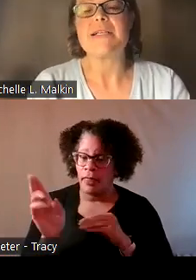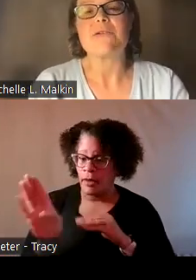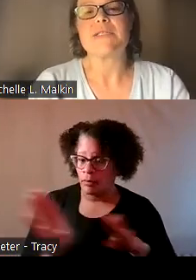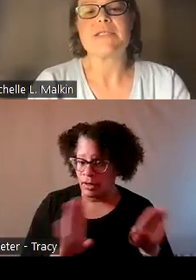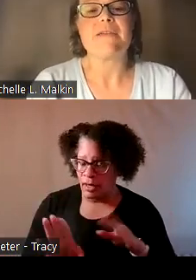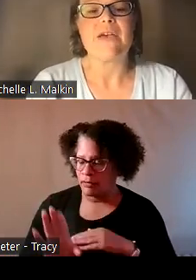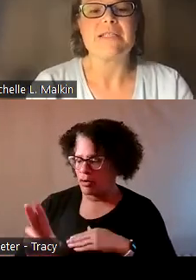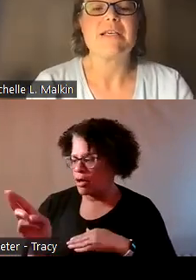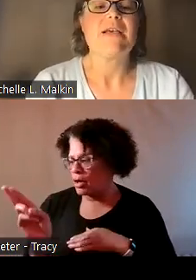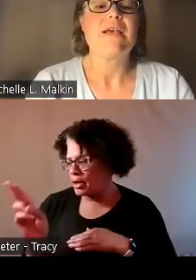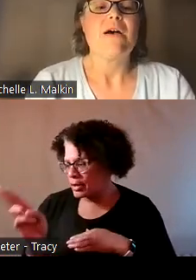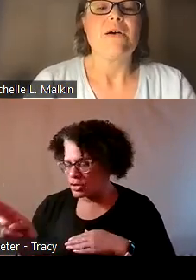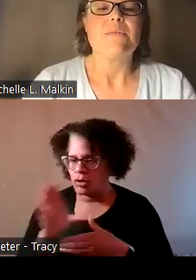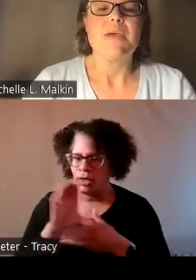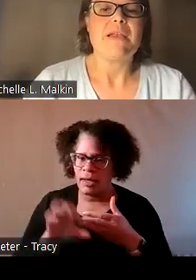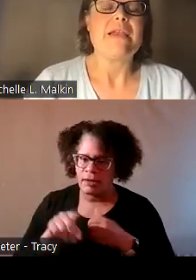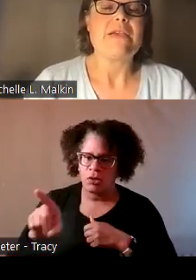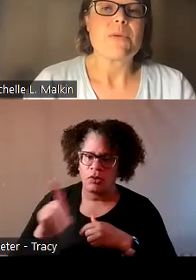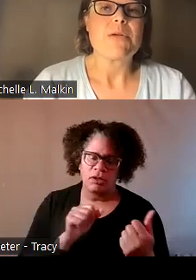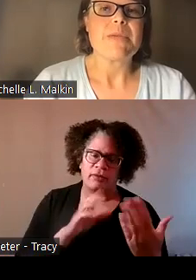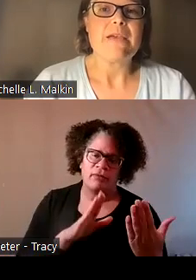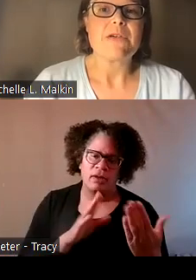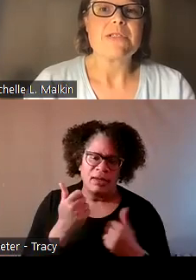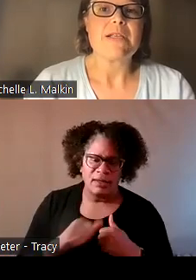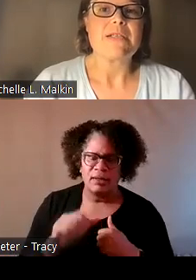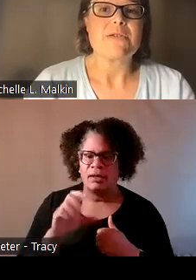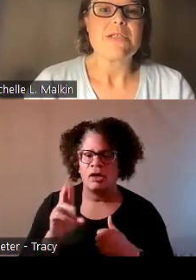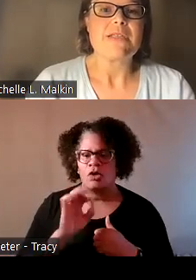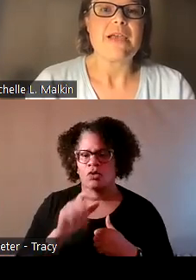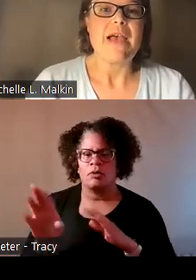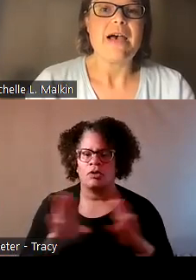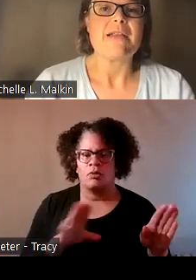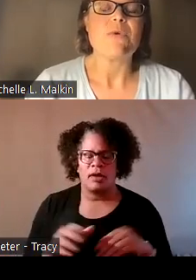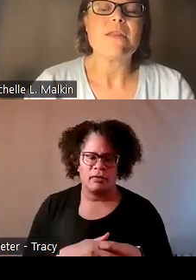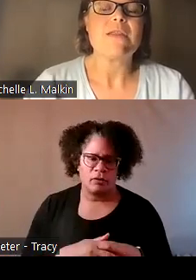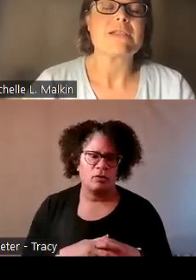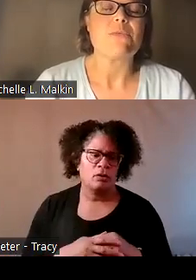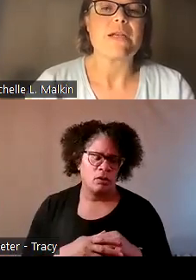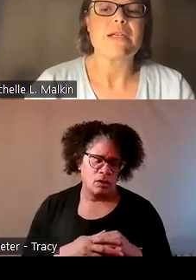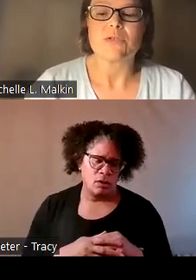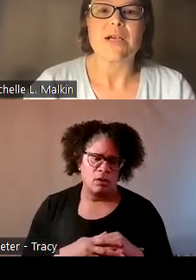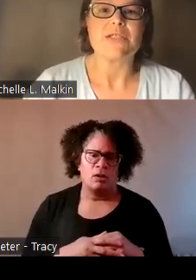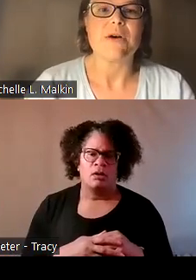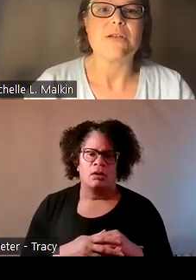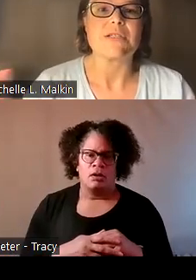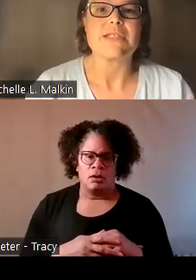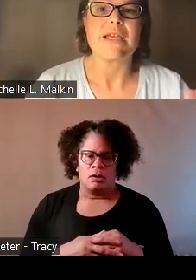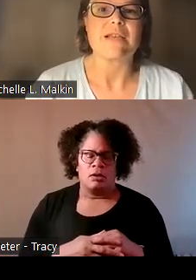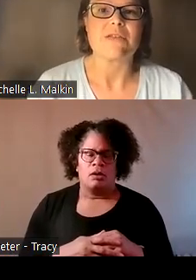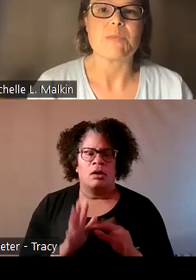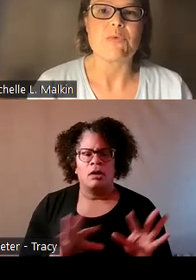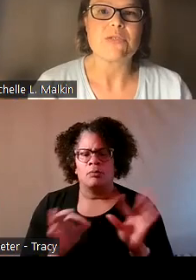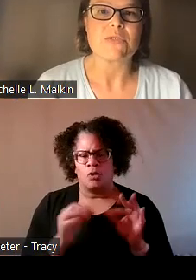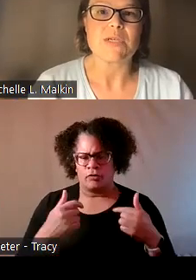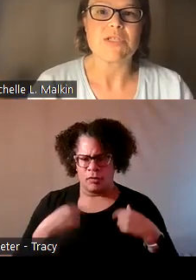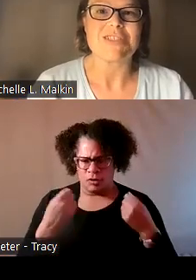kinds of consequences they faced, and any criminal behaviors and histories that they had. And one of the things I wanted to try to understand